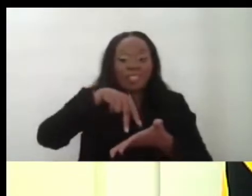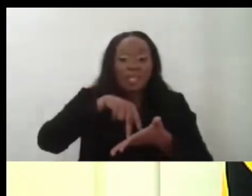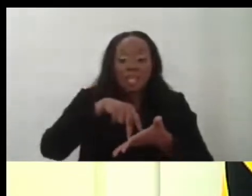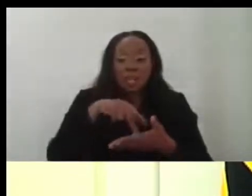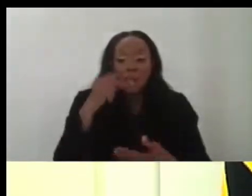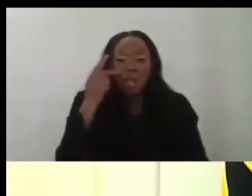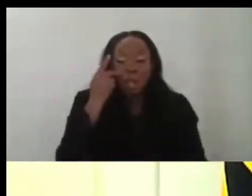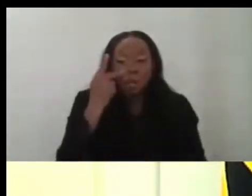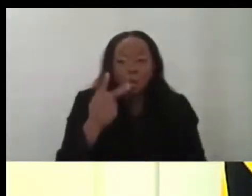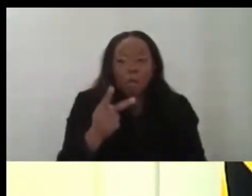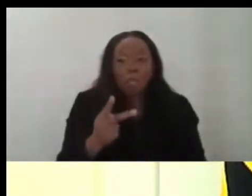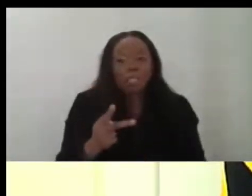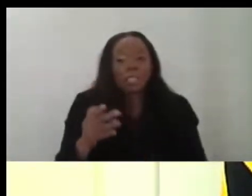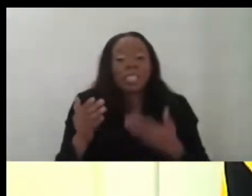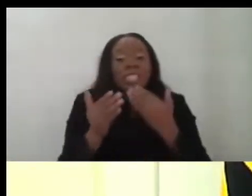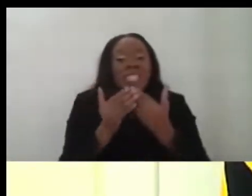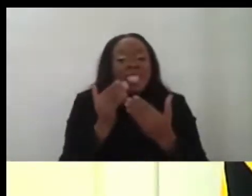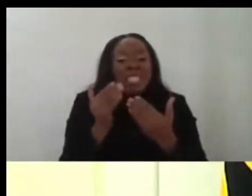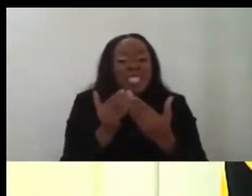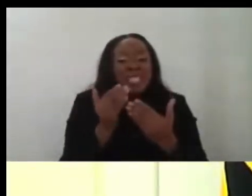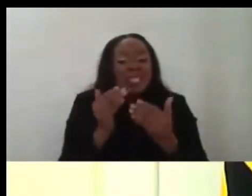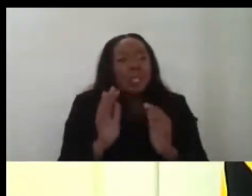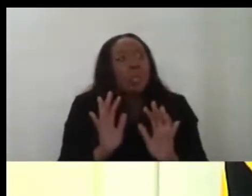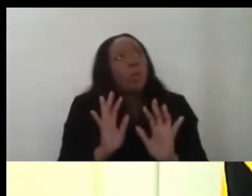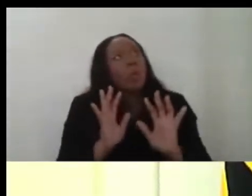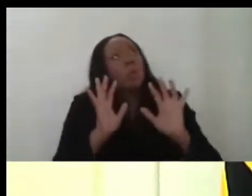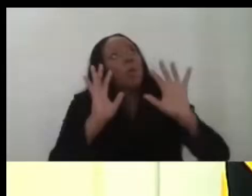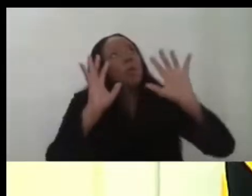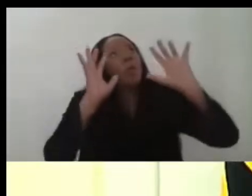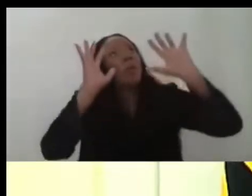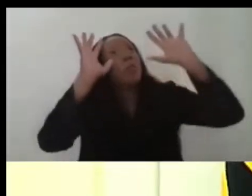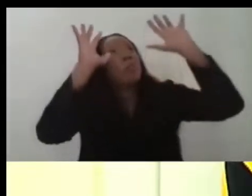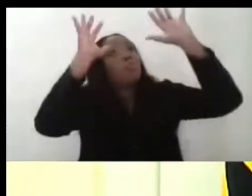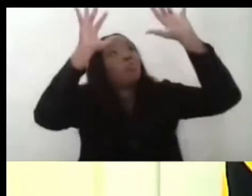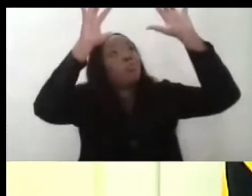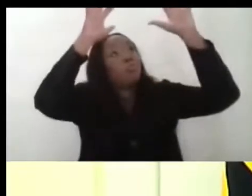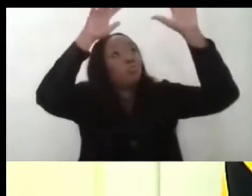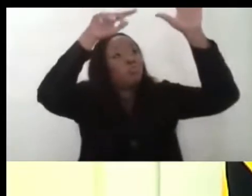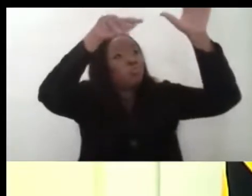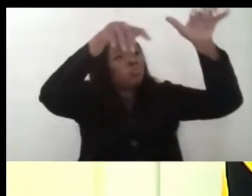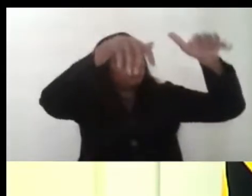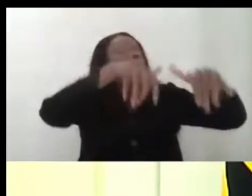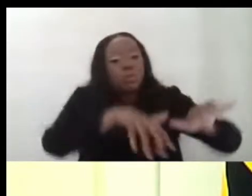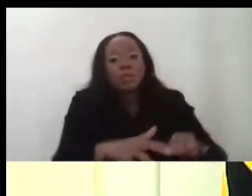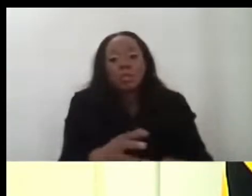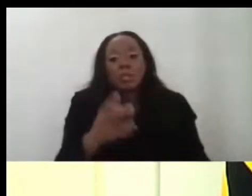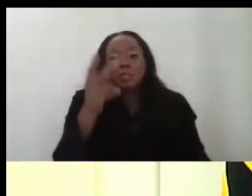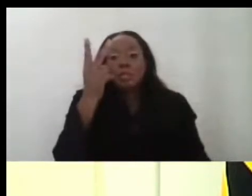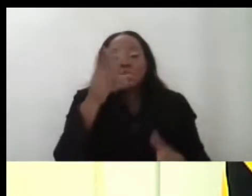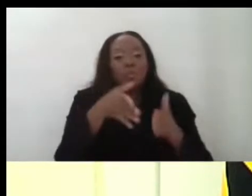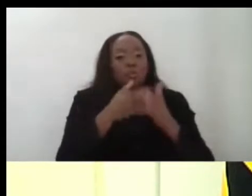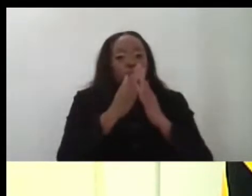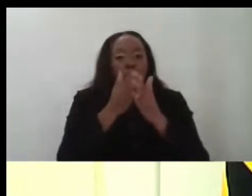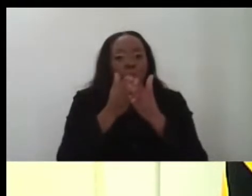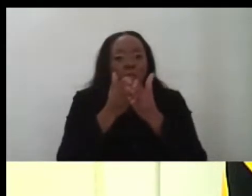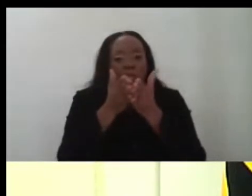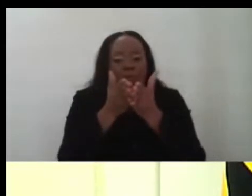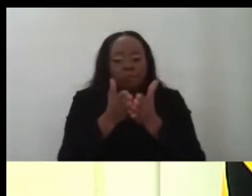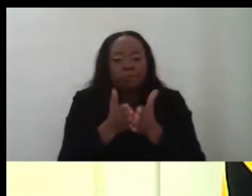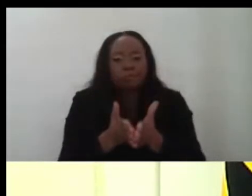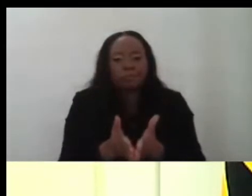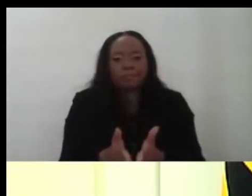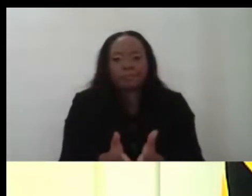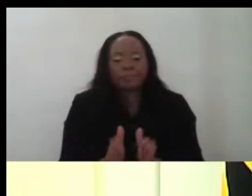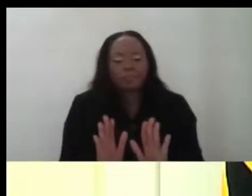easily over the wall. We saw the waves breaking and rolling over, such that 2 boats sank in there. So we are now